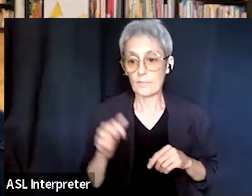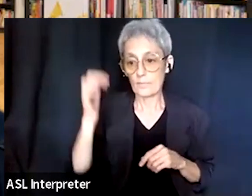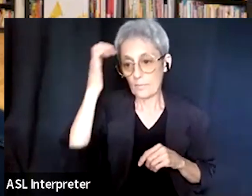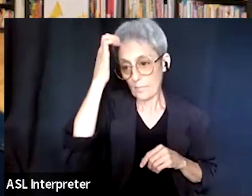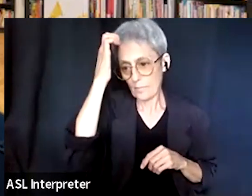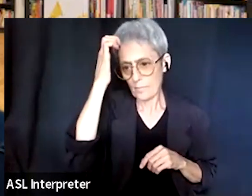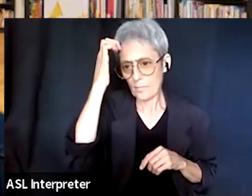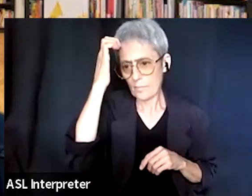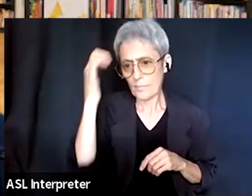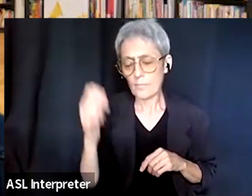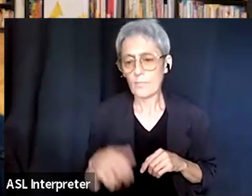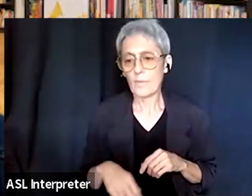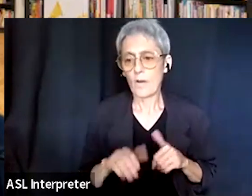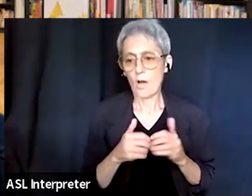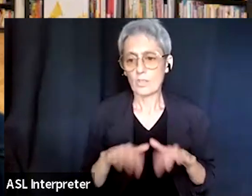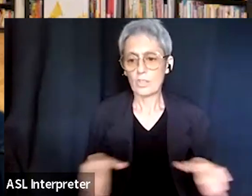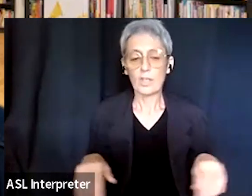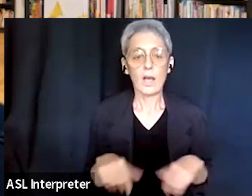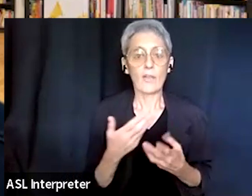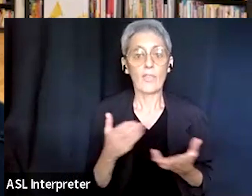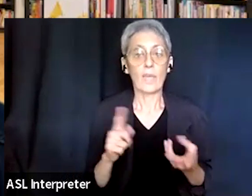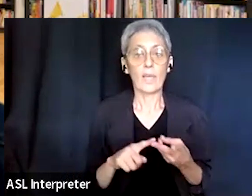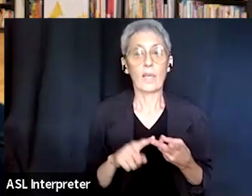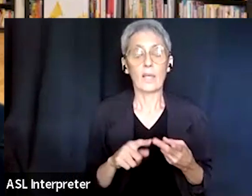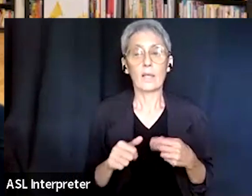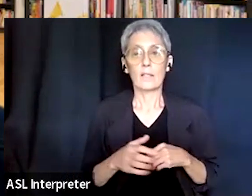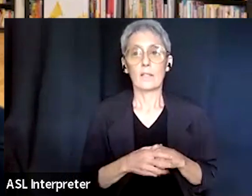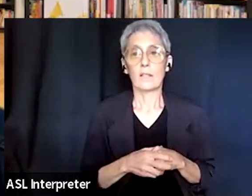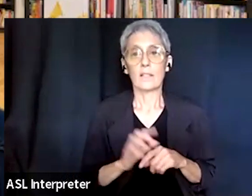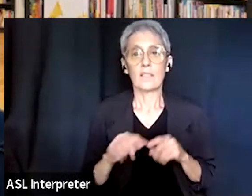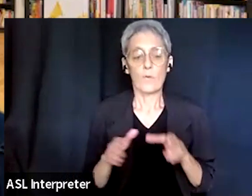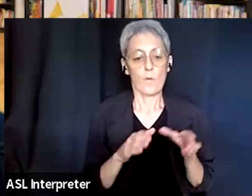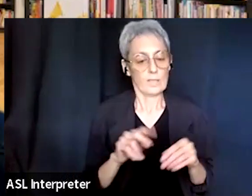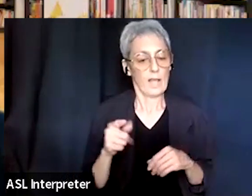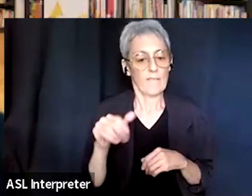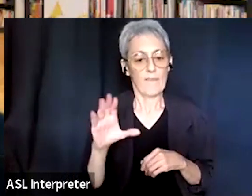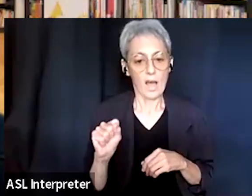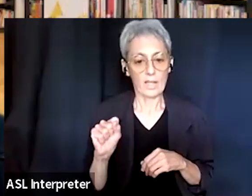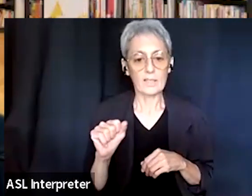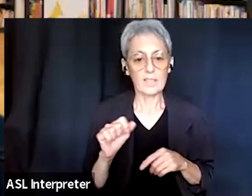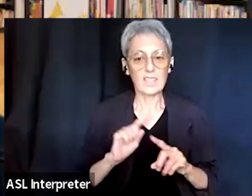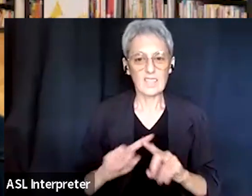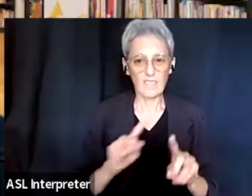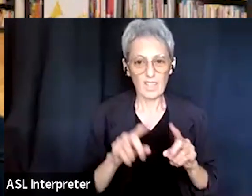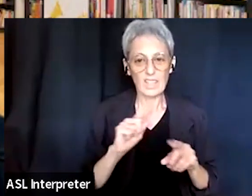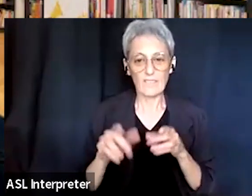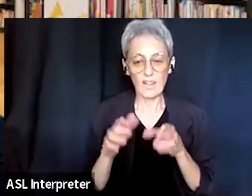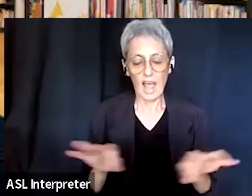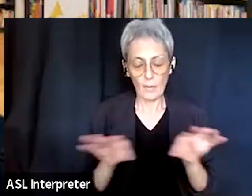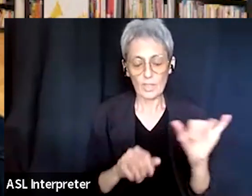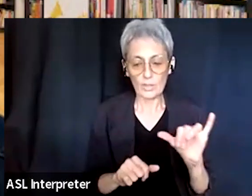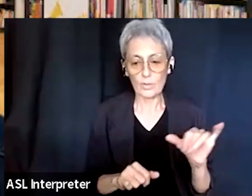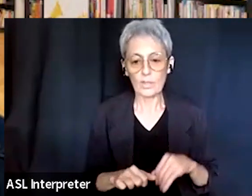other thing to look at is the kinds of ways that phonics particularly is different in different languages as well. Lots